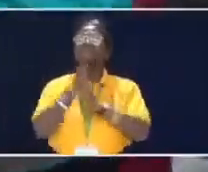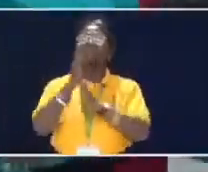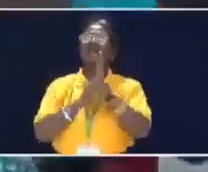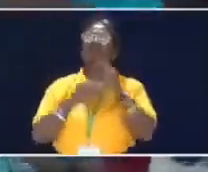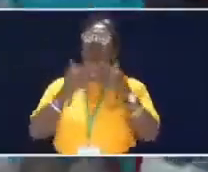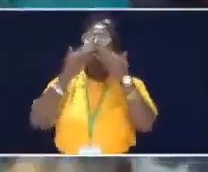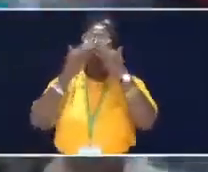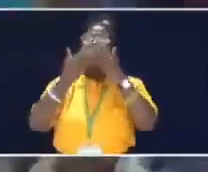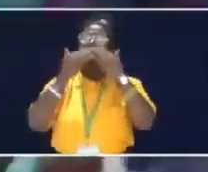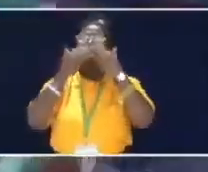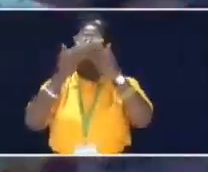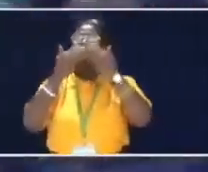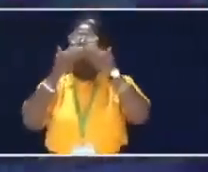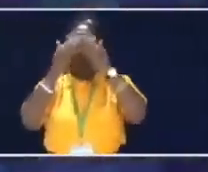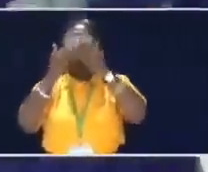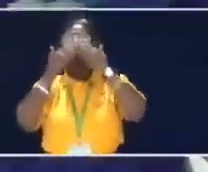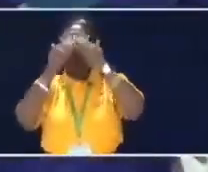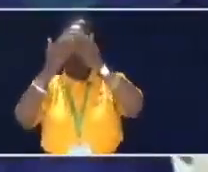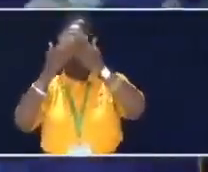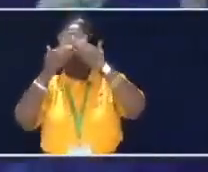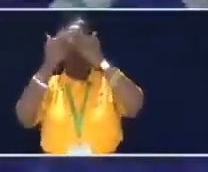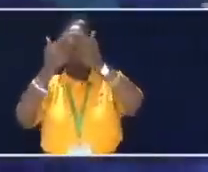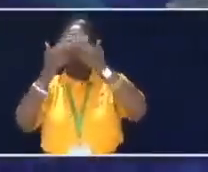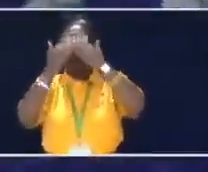Thank you, Jesus.